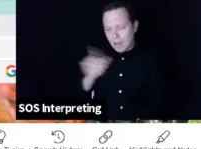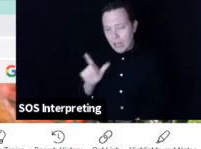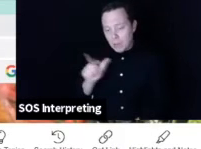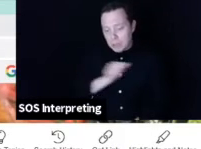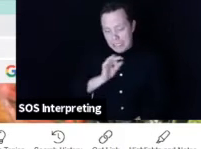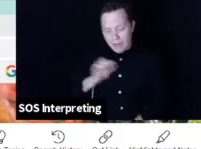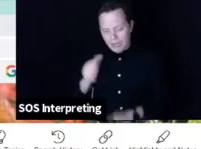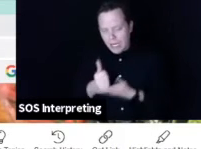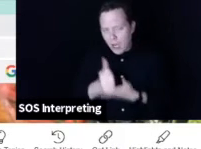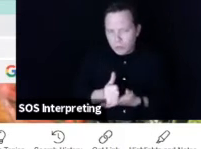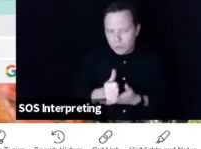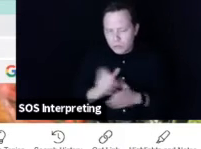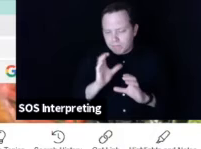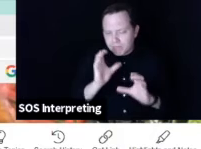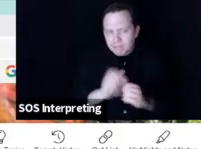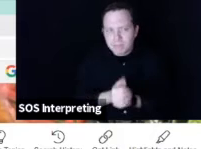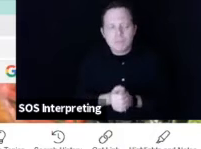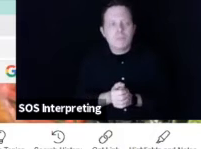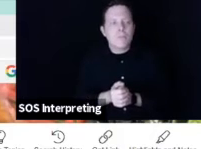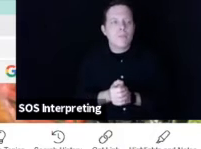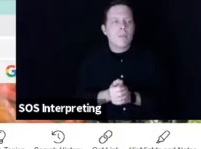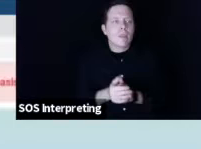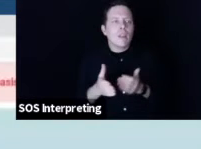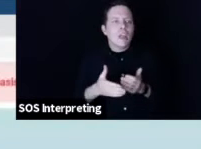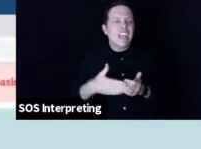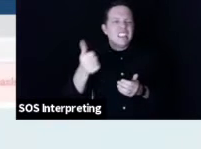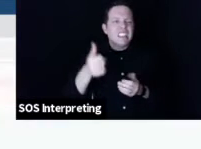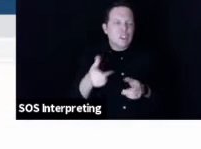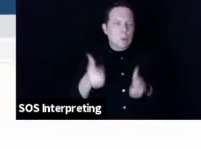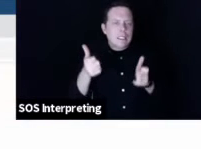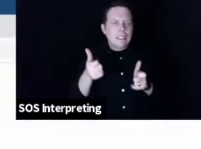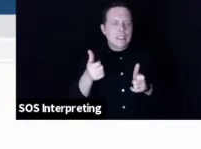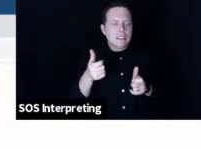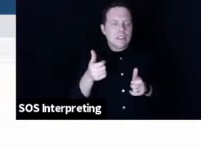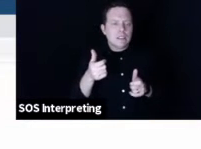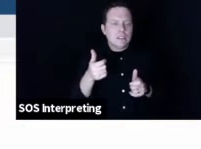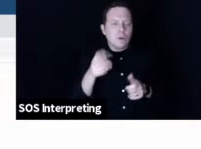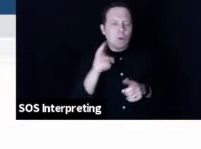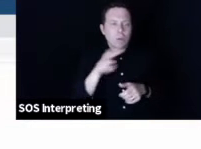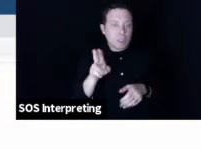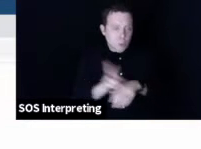The quickest and easiest website for consumer health information is Medline Plus.